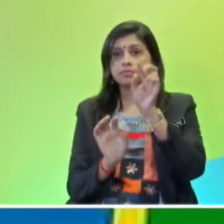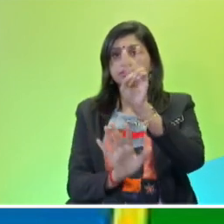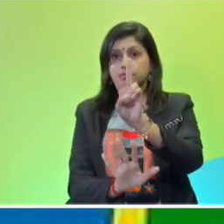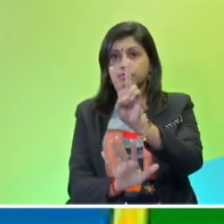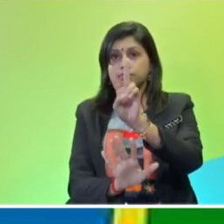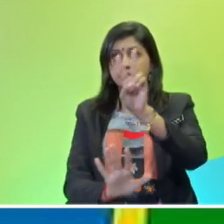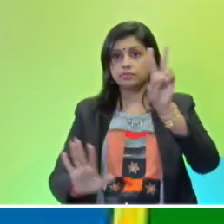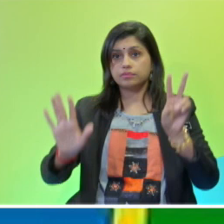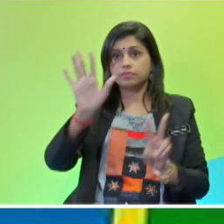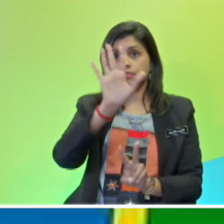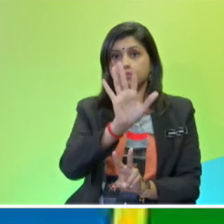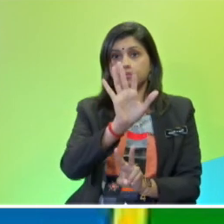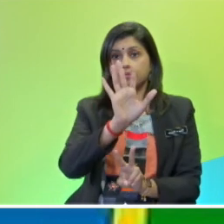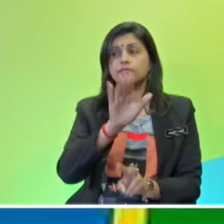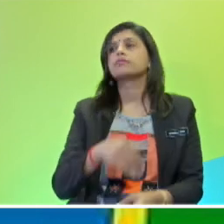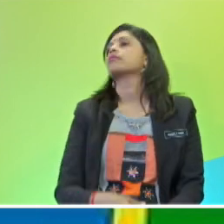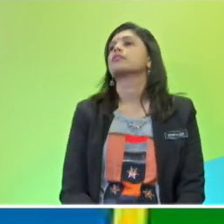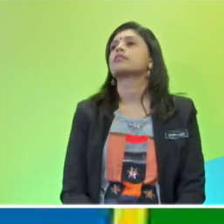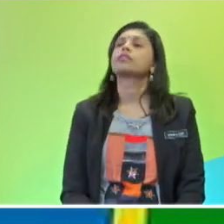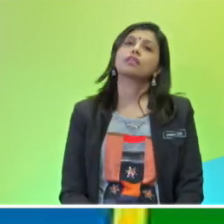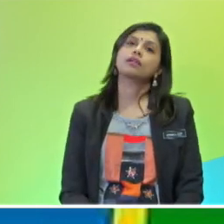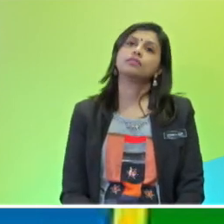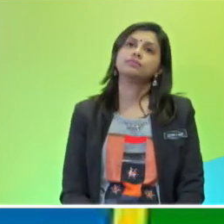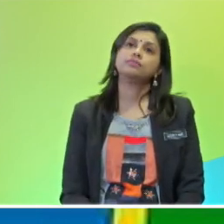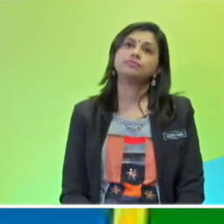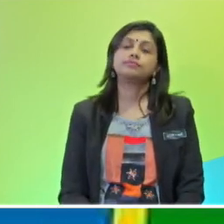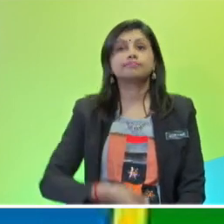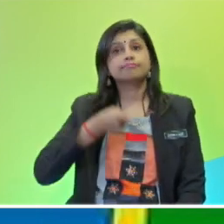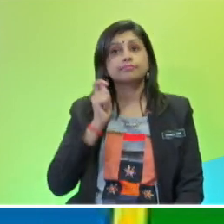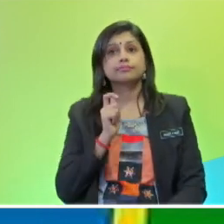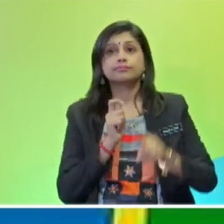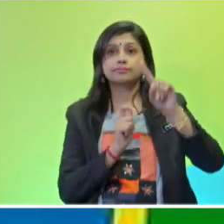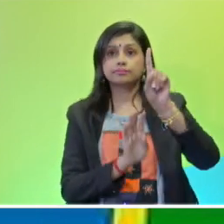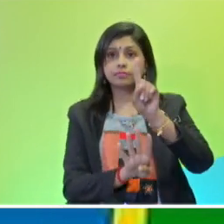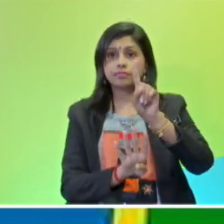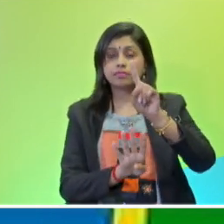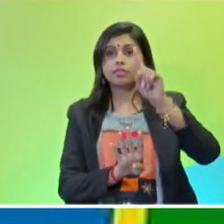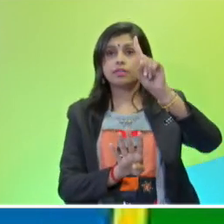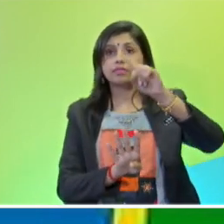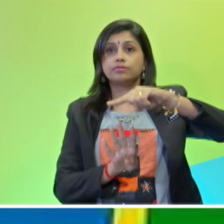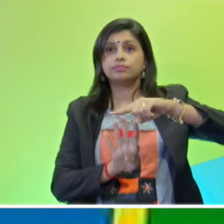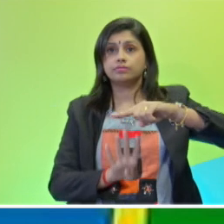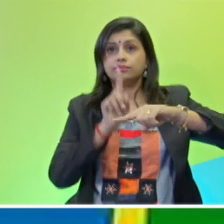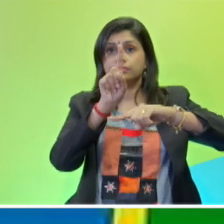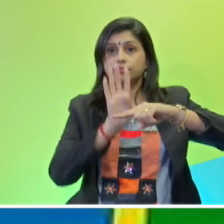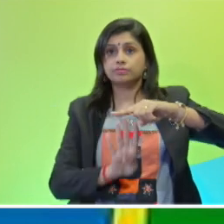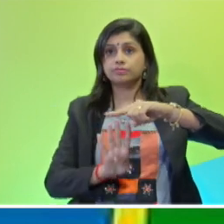so what it becomes? 1 over 4 cm or quarter cm times by 5 over 2. Can you